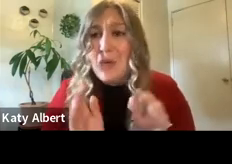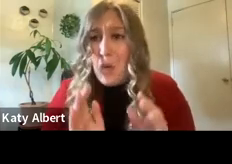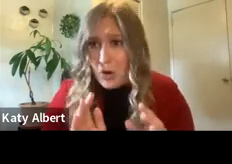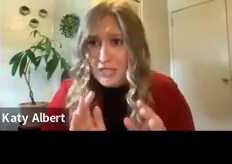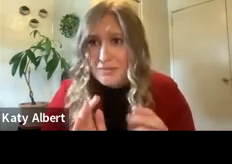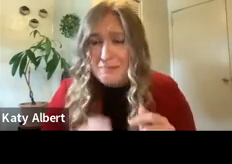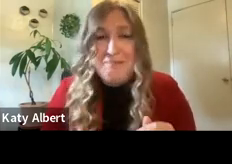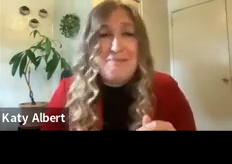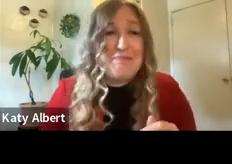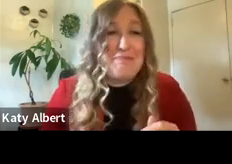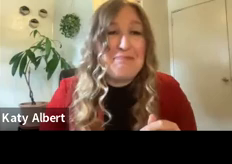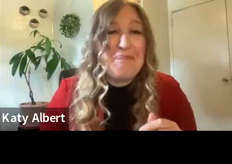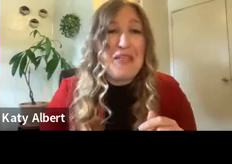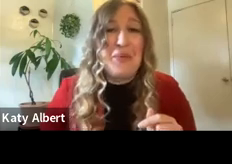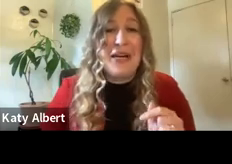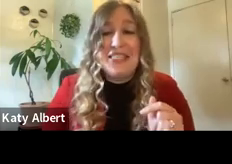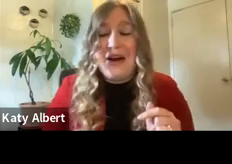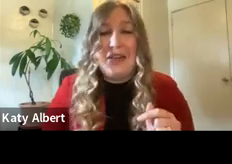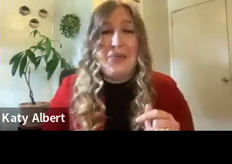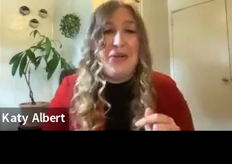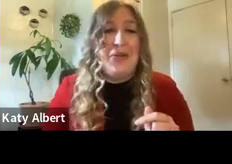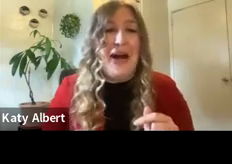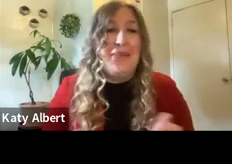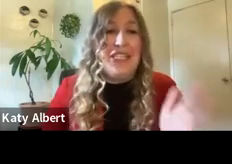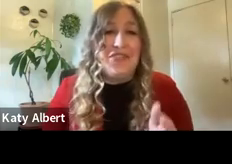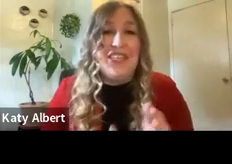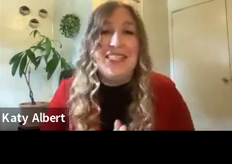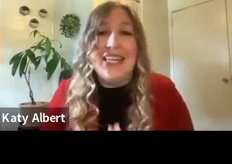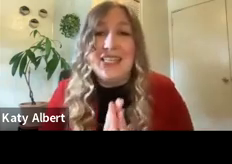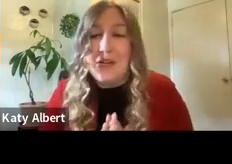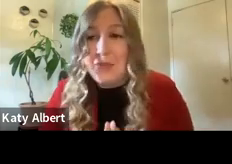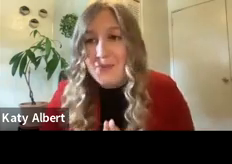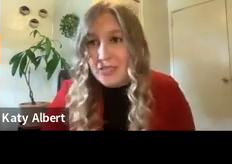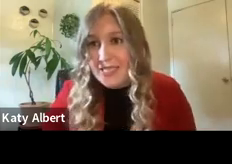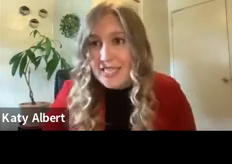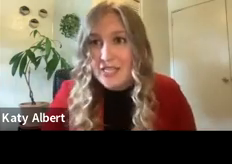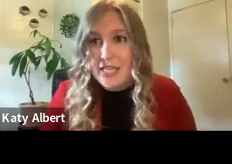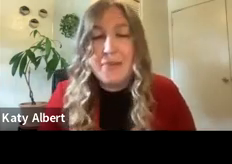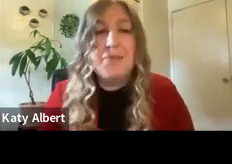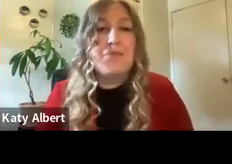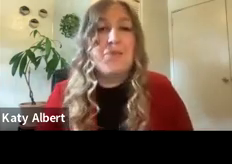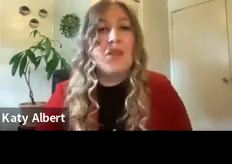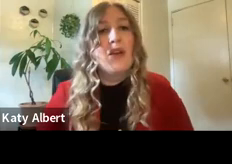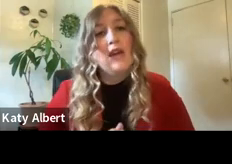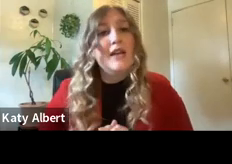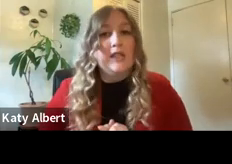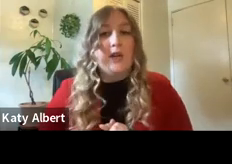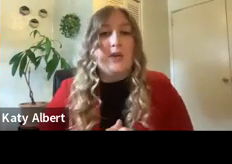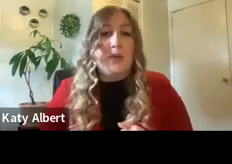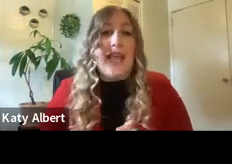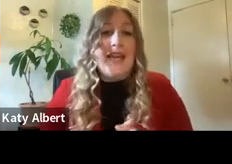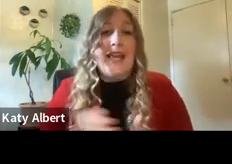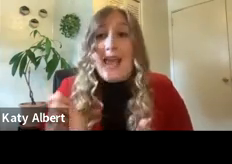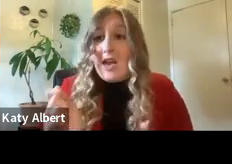somebody works. So we're going to talk through each of these in a little bit more detail here.